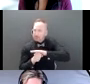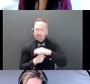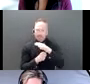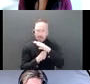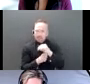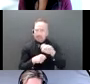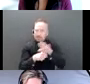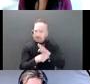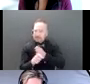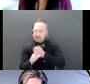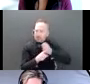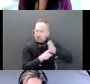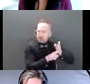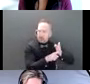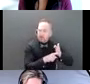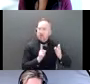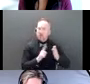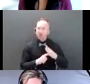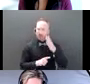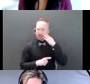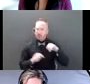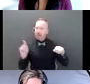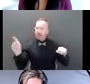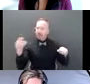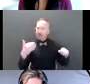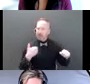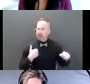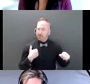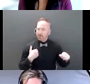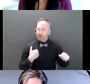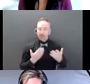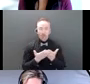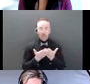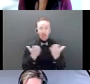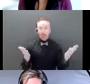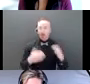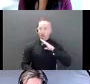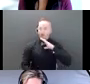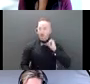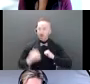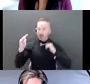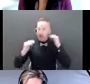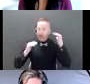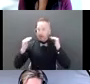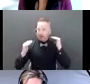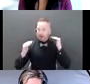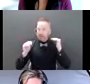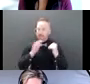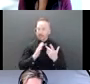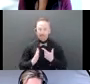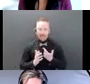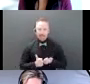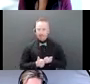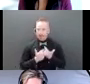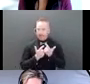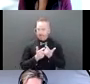And we also know that many of us, we have an older adult in our lives. And as Canadians, you know, one of the things is we're really